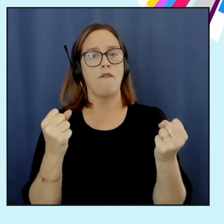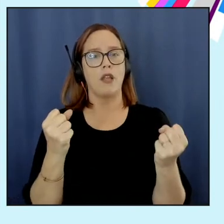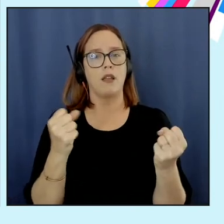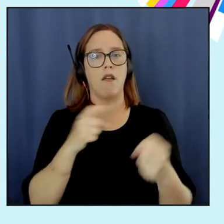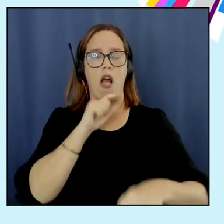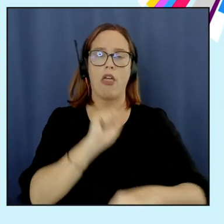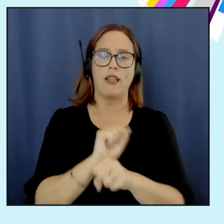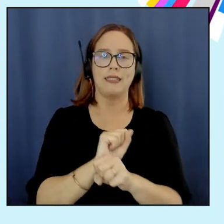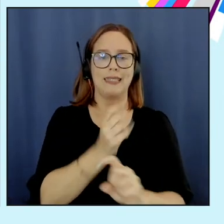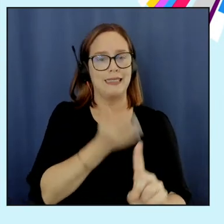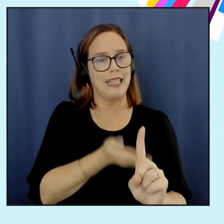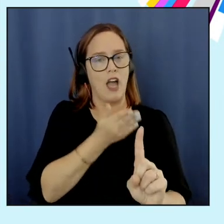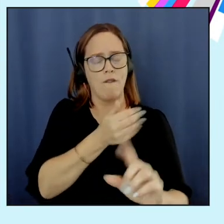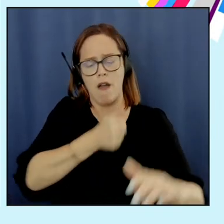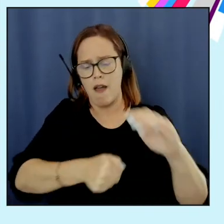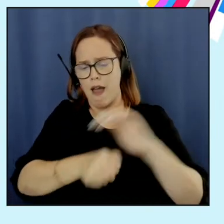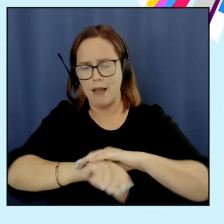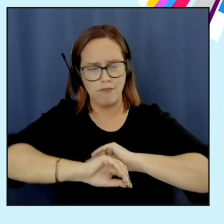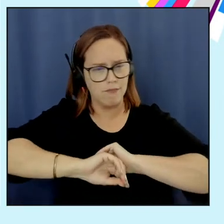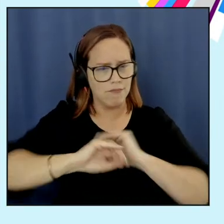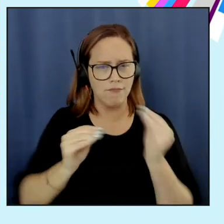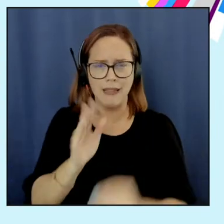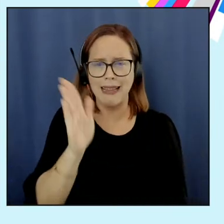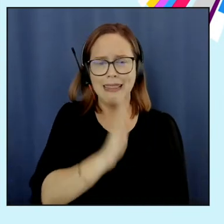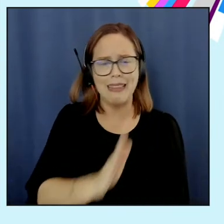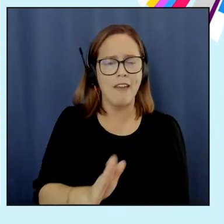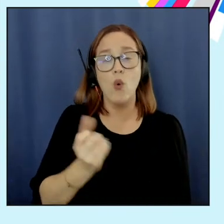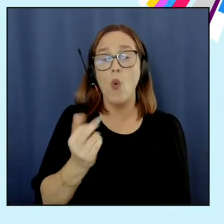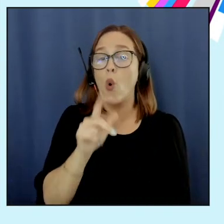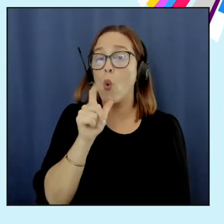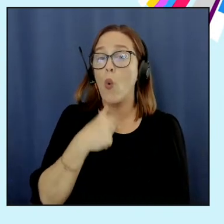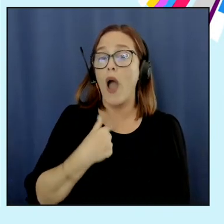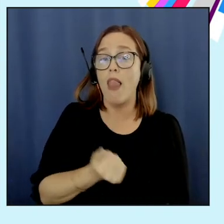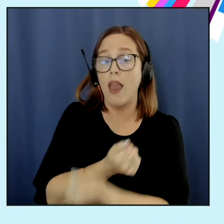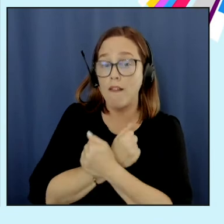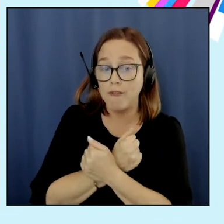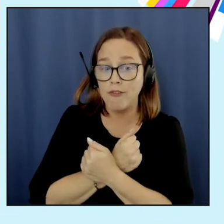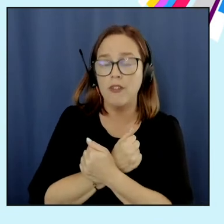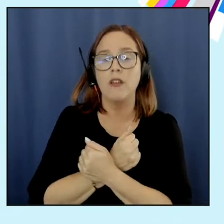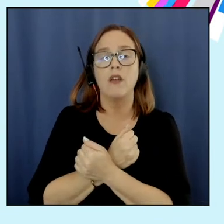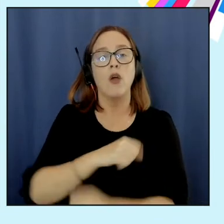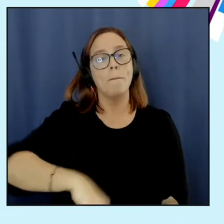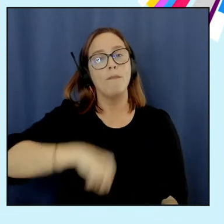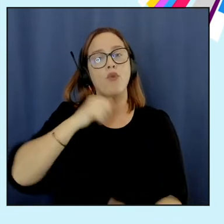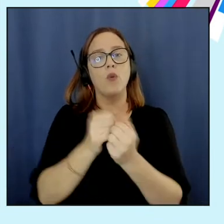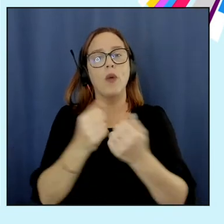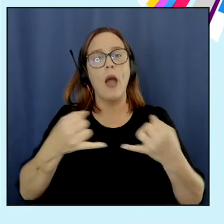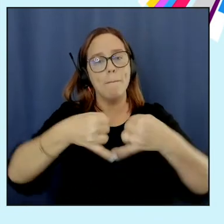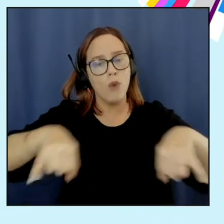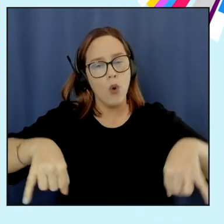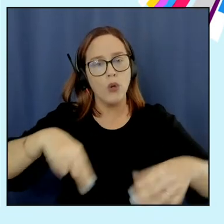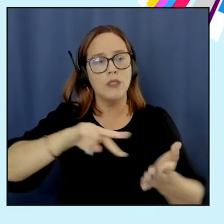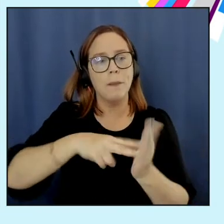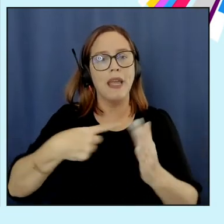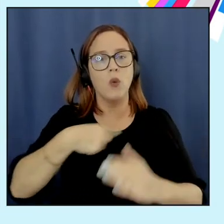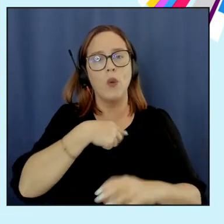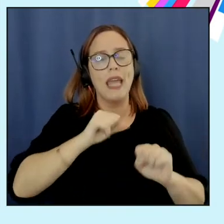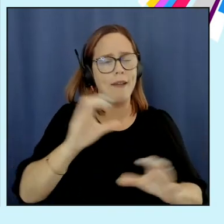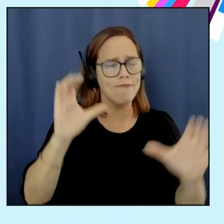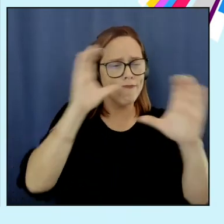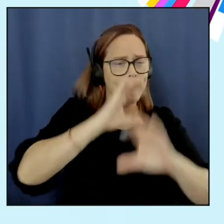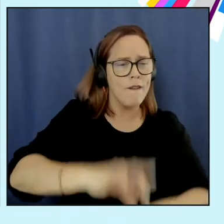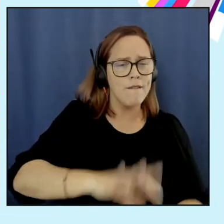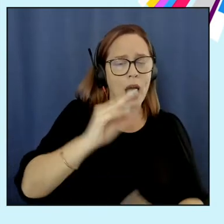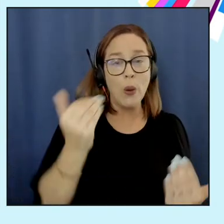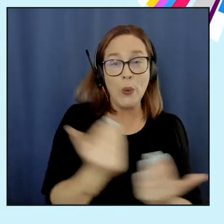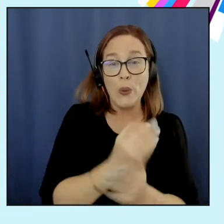or what I love. Pride Without Borders means we all have the ability to find and create new families from our communities who are supportive and